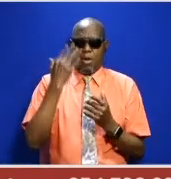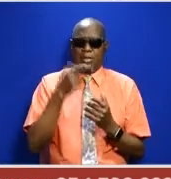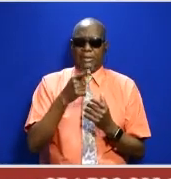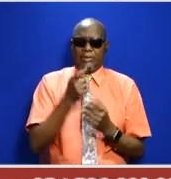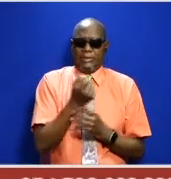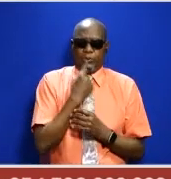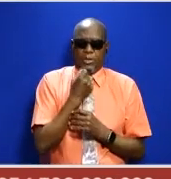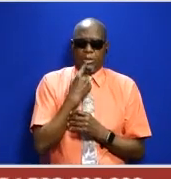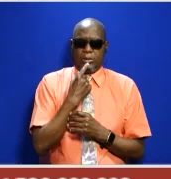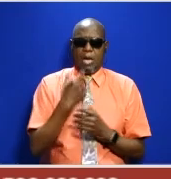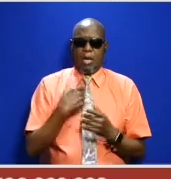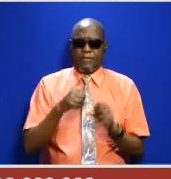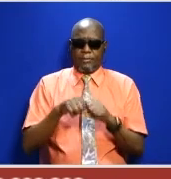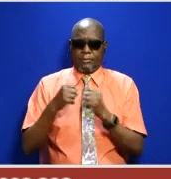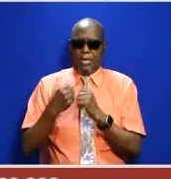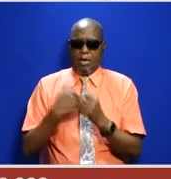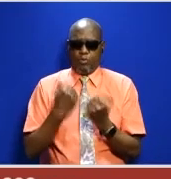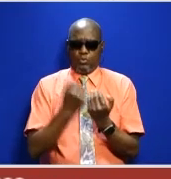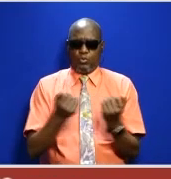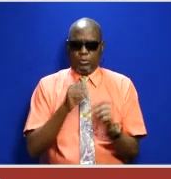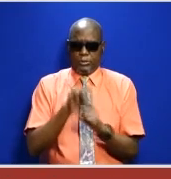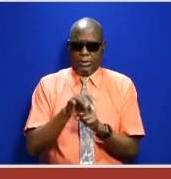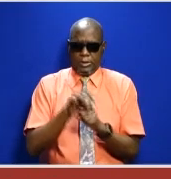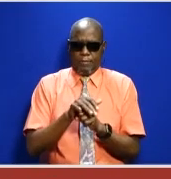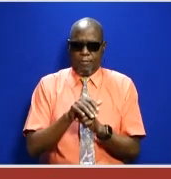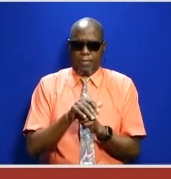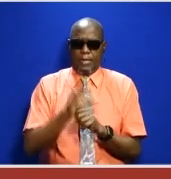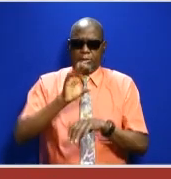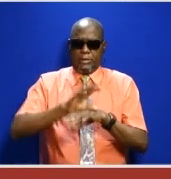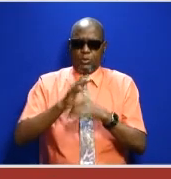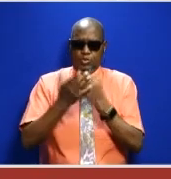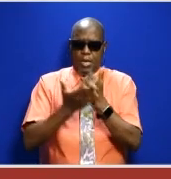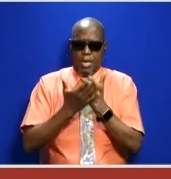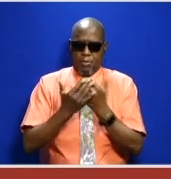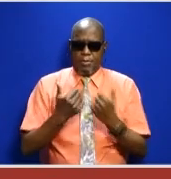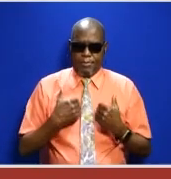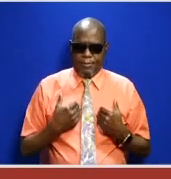drugs zimeharibu watoto wetu sana. Kanisa munisaidie.